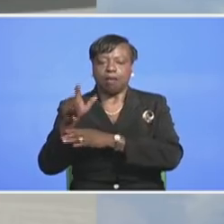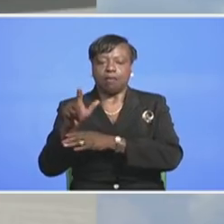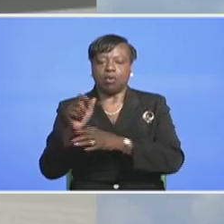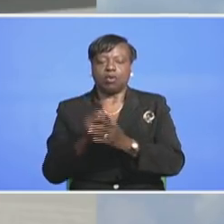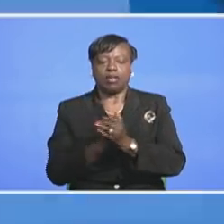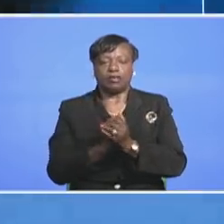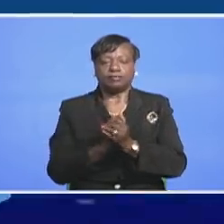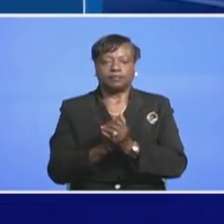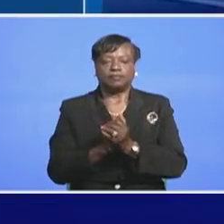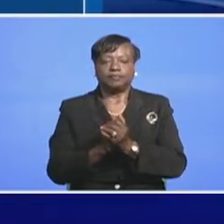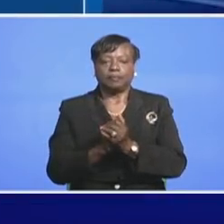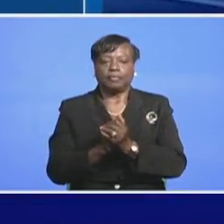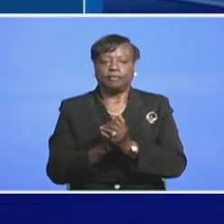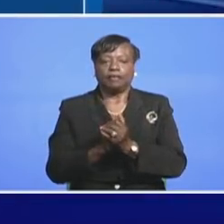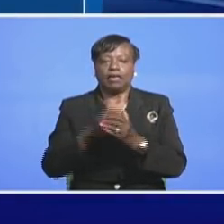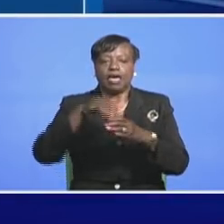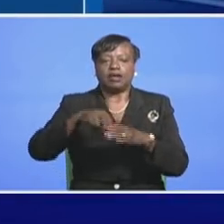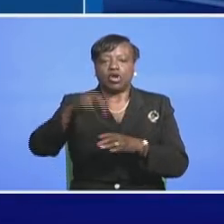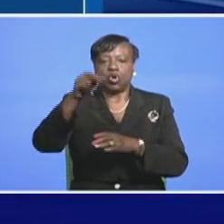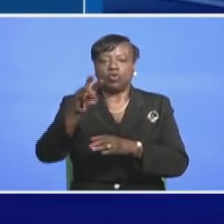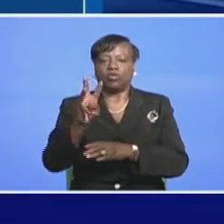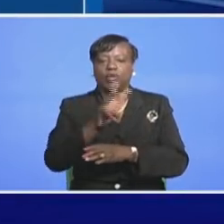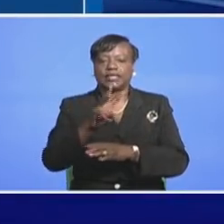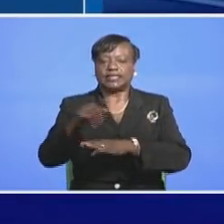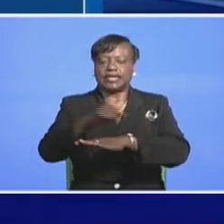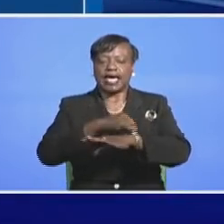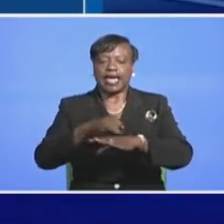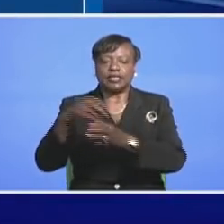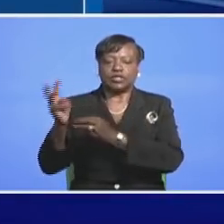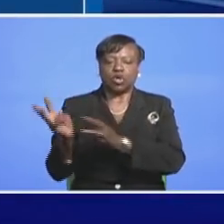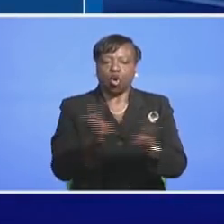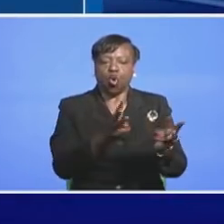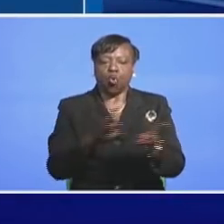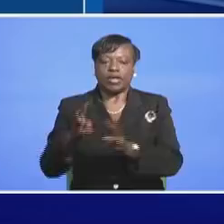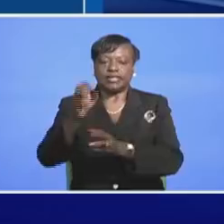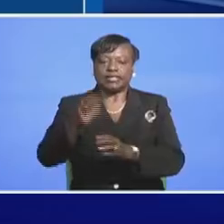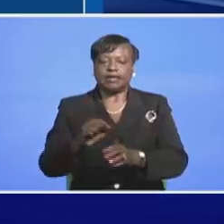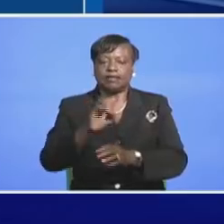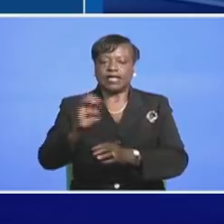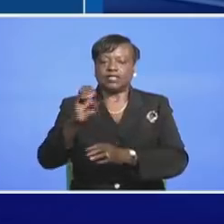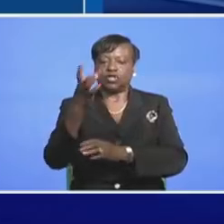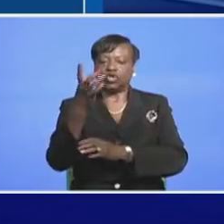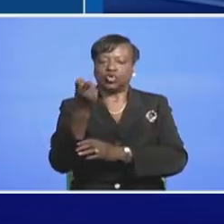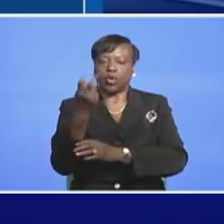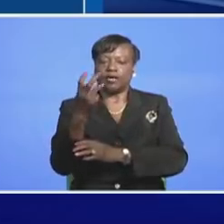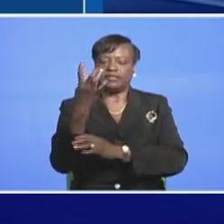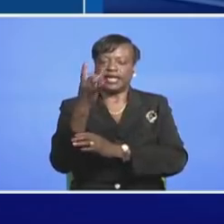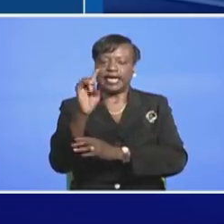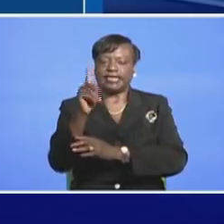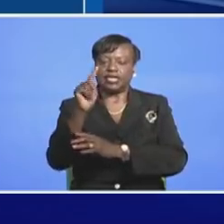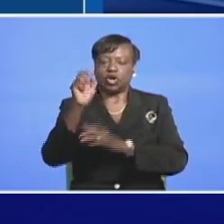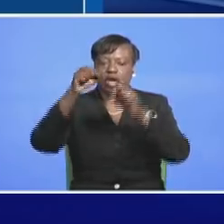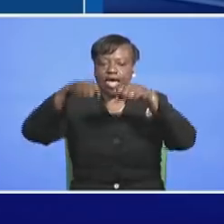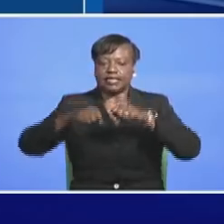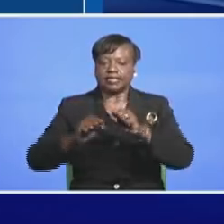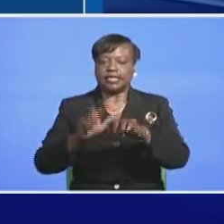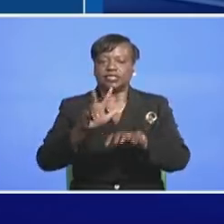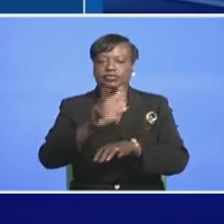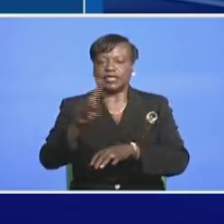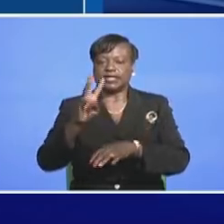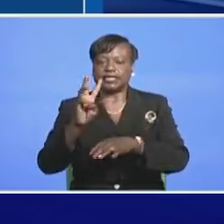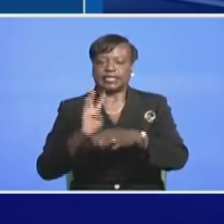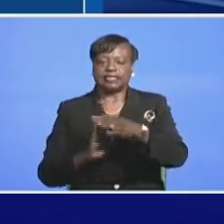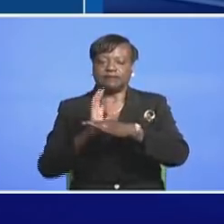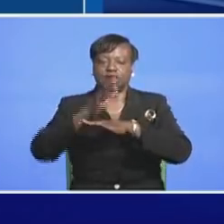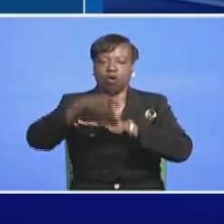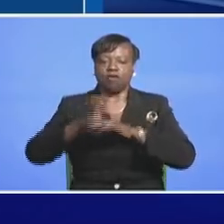King, and the Paint Setter. In the Northwestern Islands, the winds are going to be southeast at 12 to 18 knots. The wave heights kind of moderate at 3 to 6